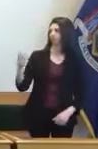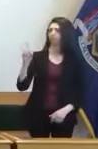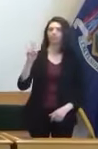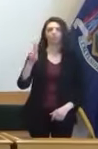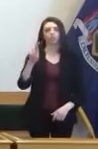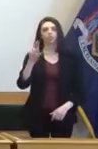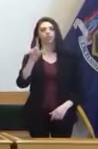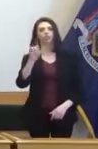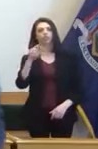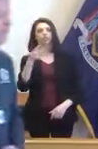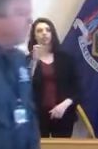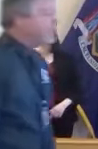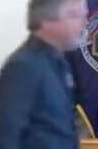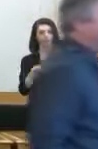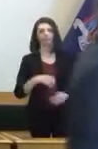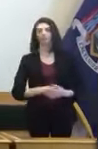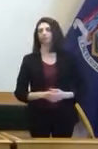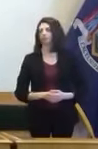Health Department.